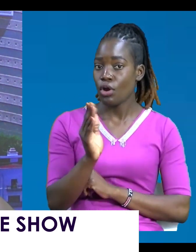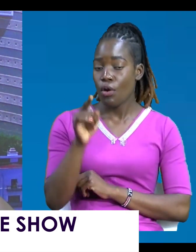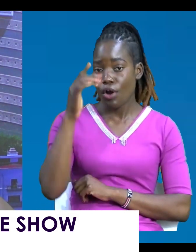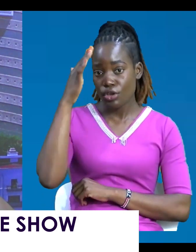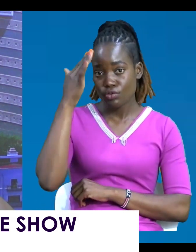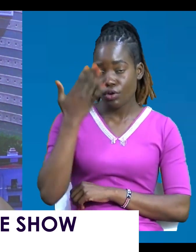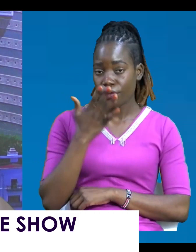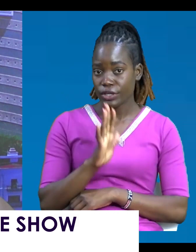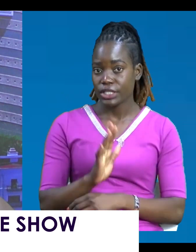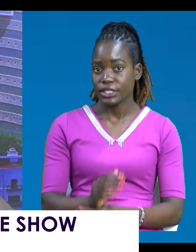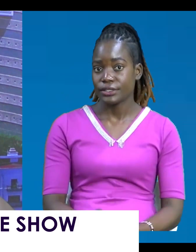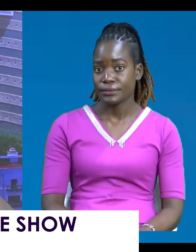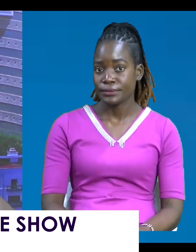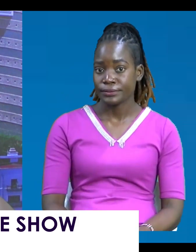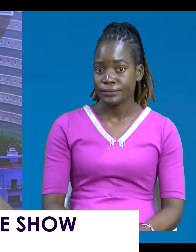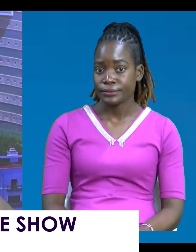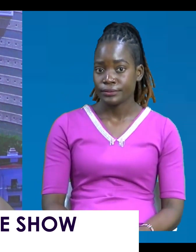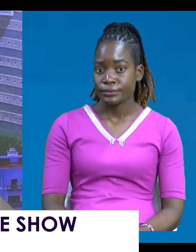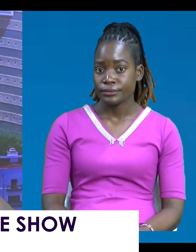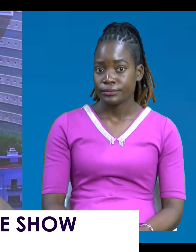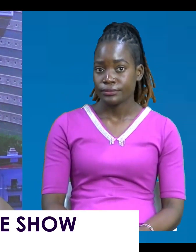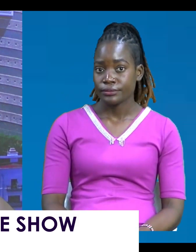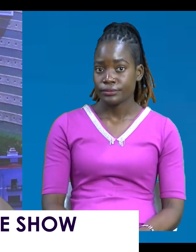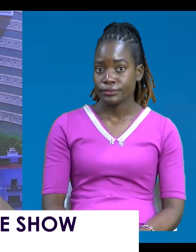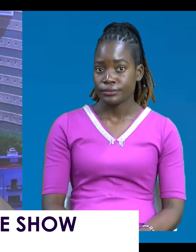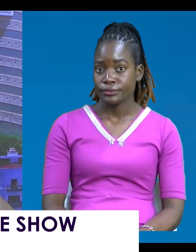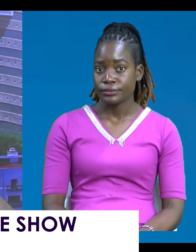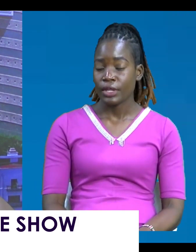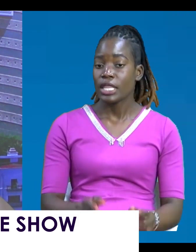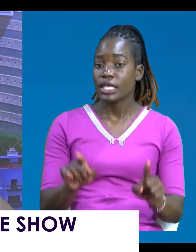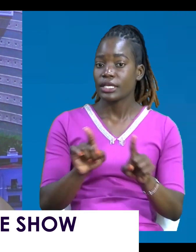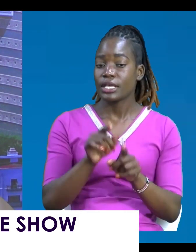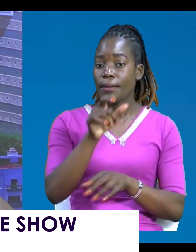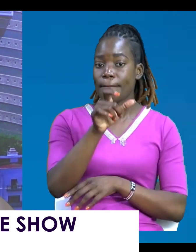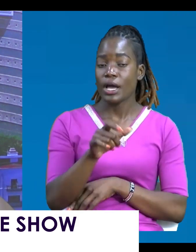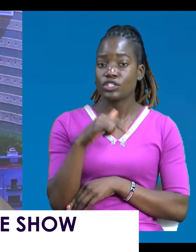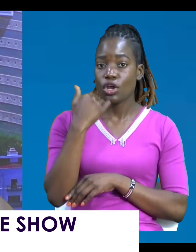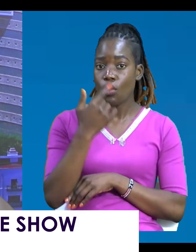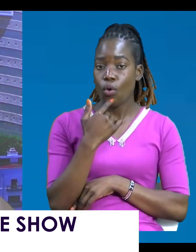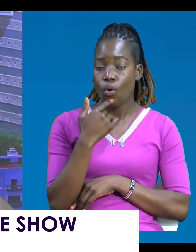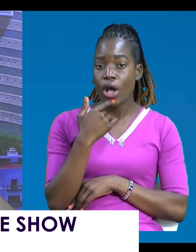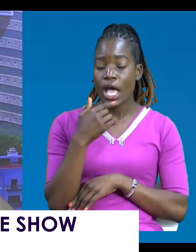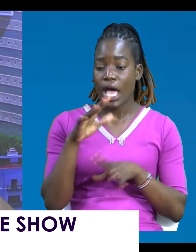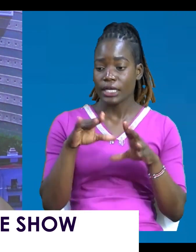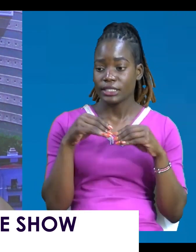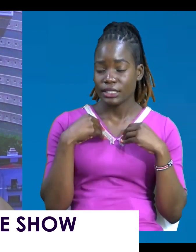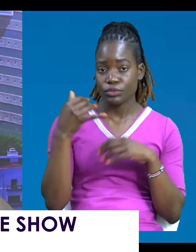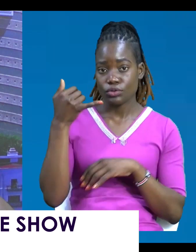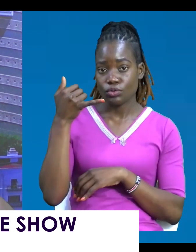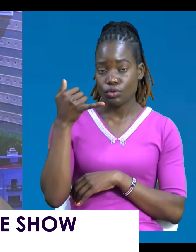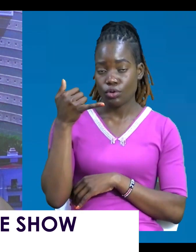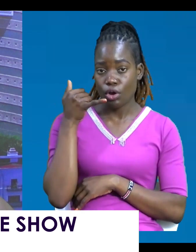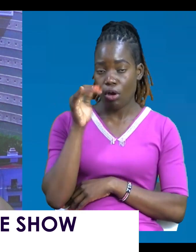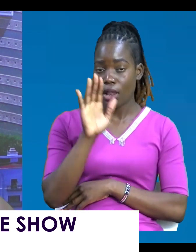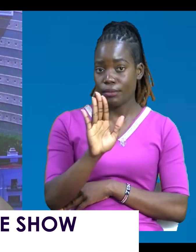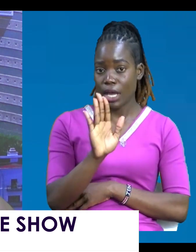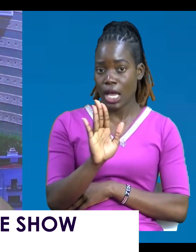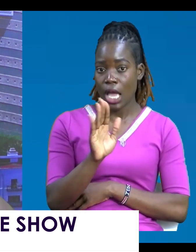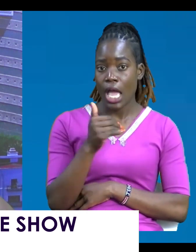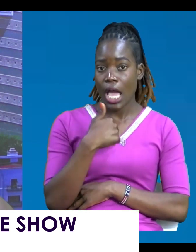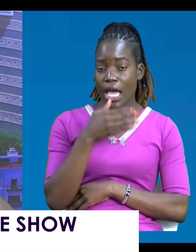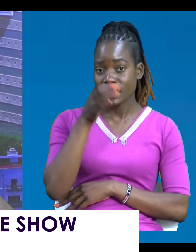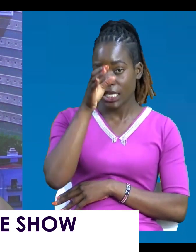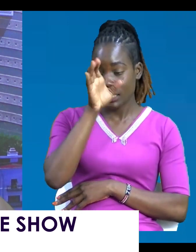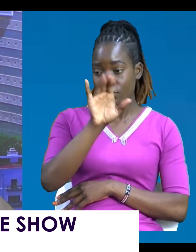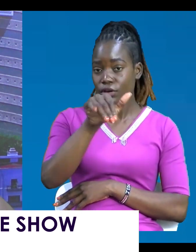you know that the same person that picks your phone call has